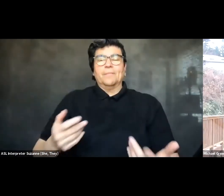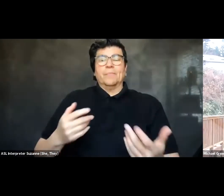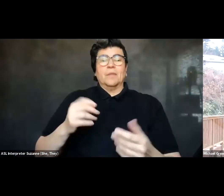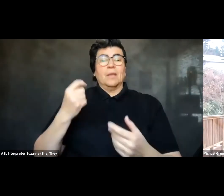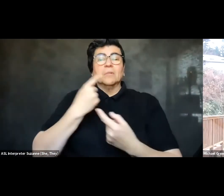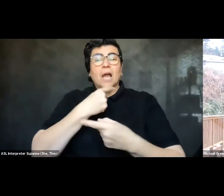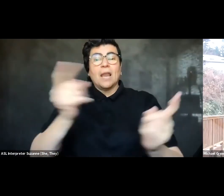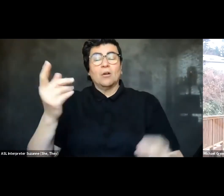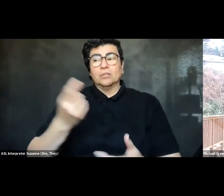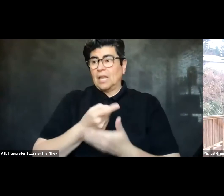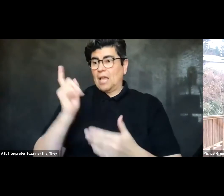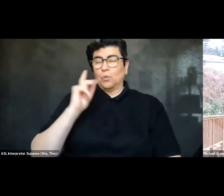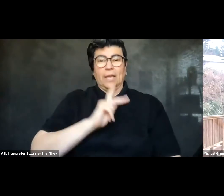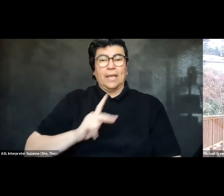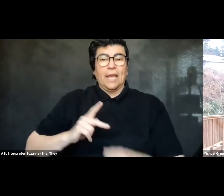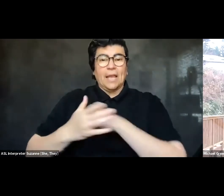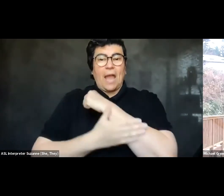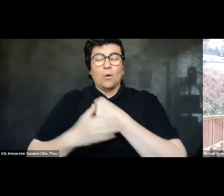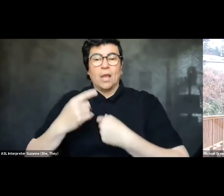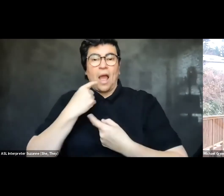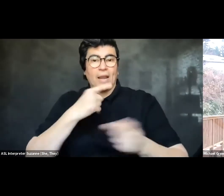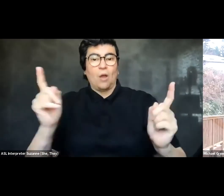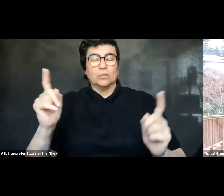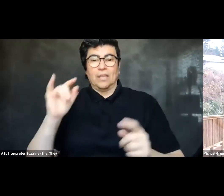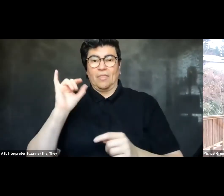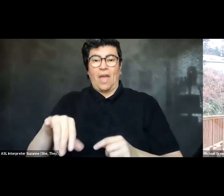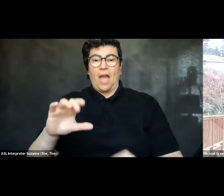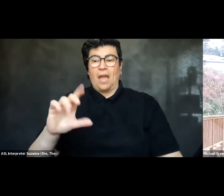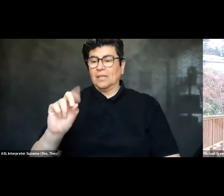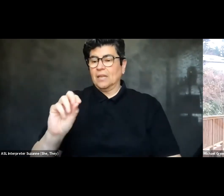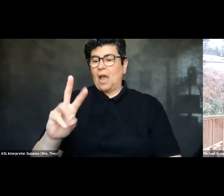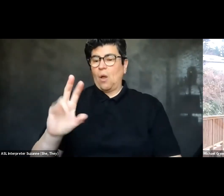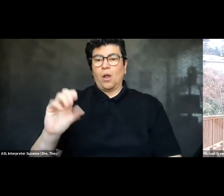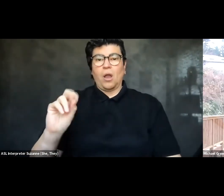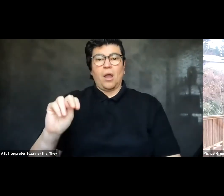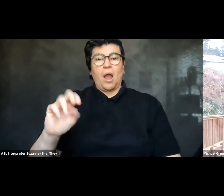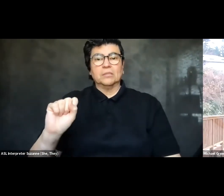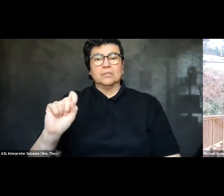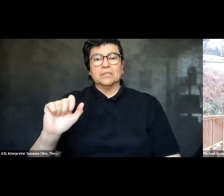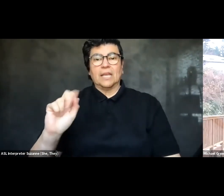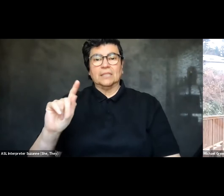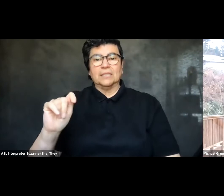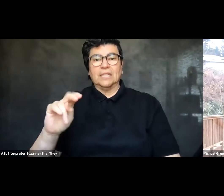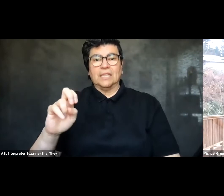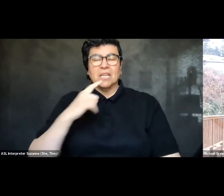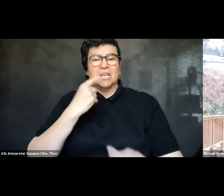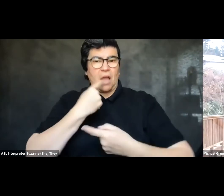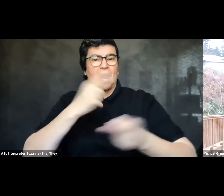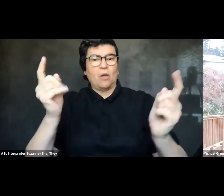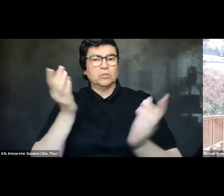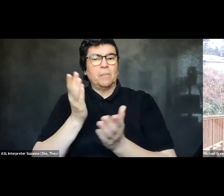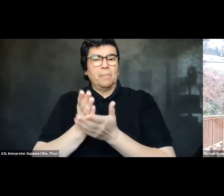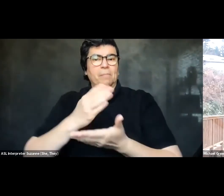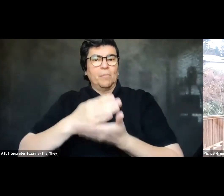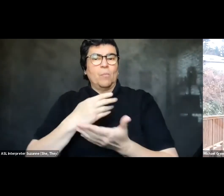Executive Dow Constantine's announcement of his $600 million American Rescue Plan budget proposal, he also